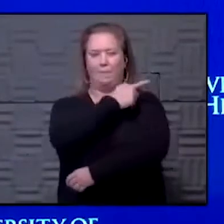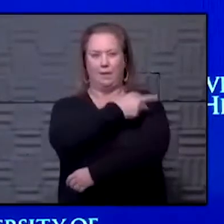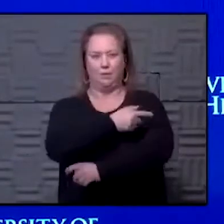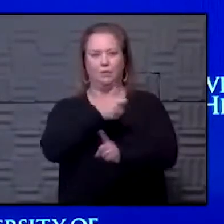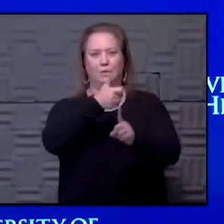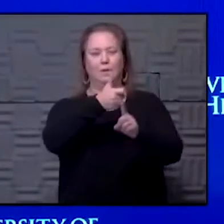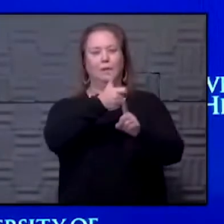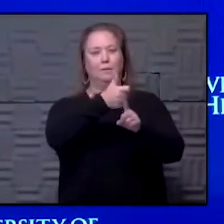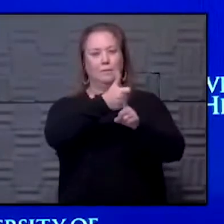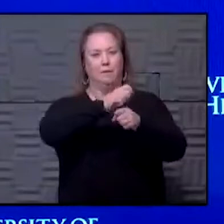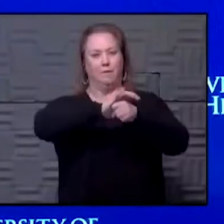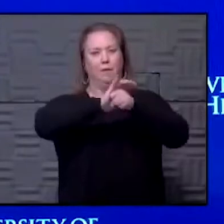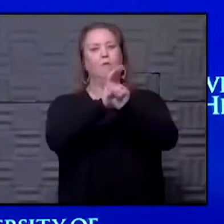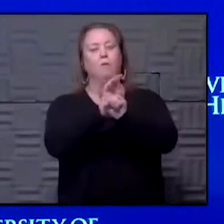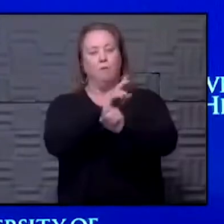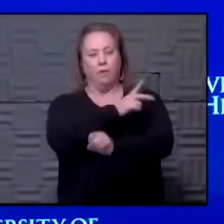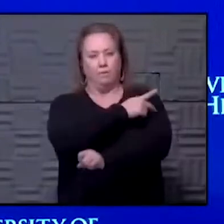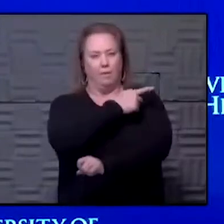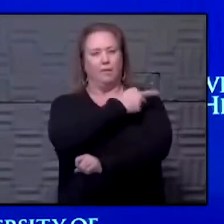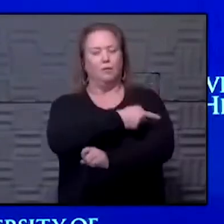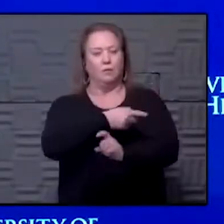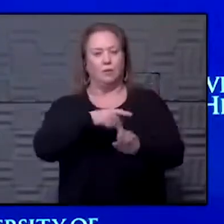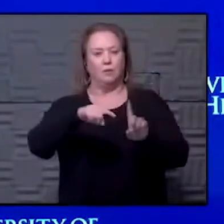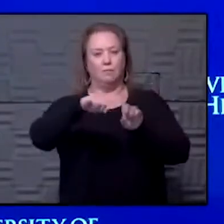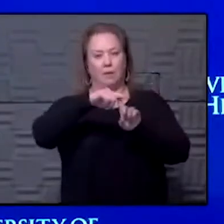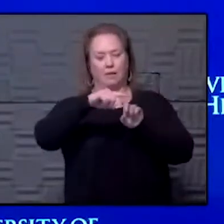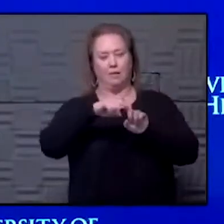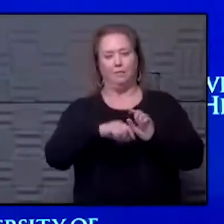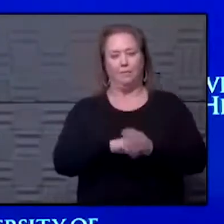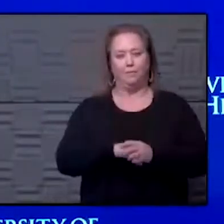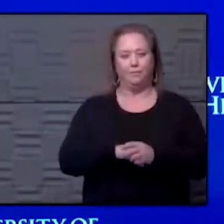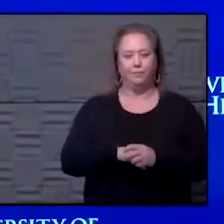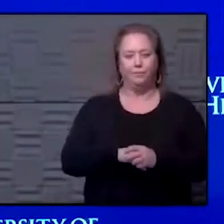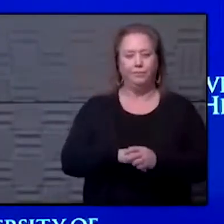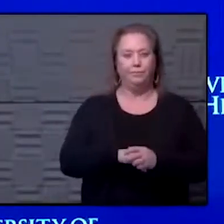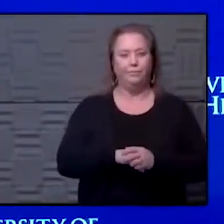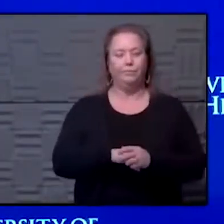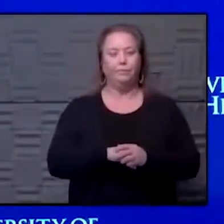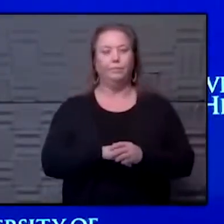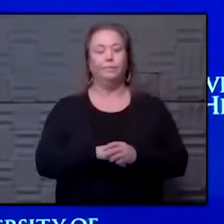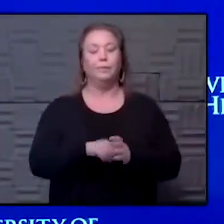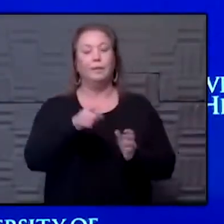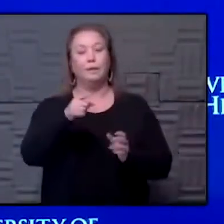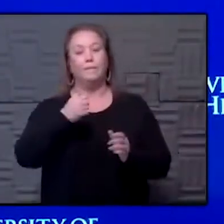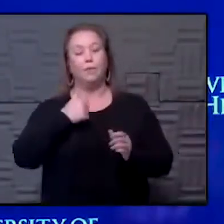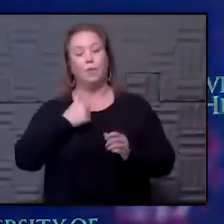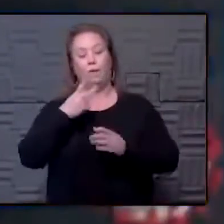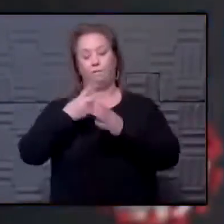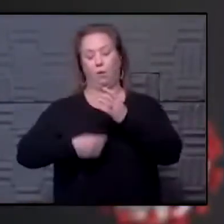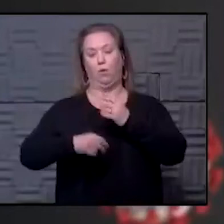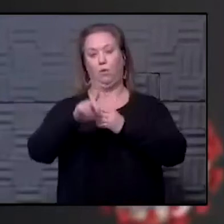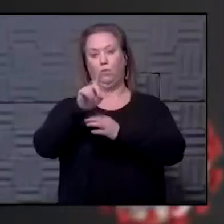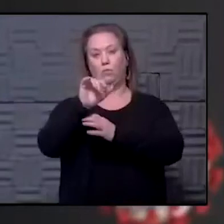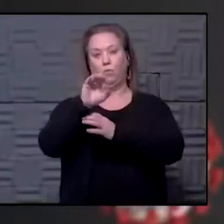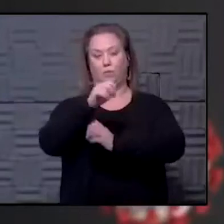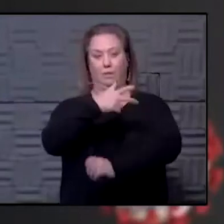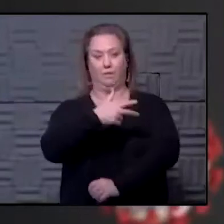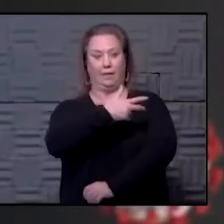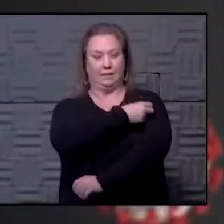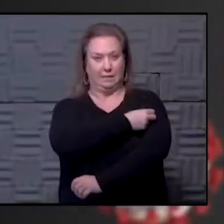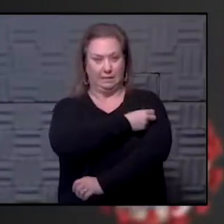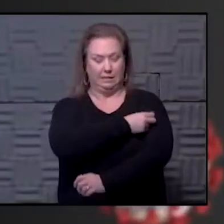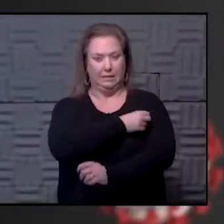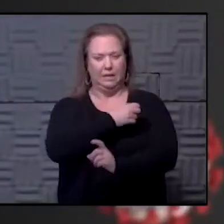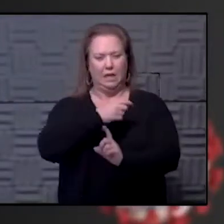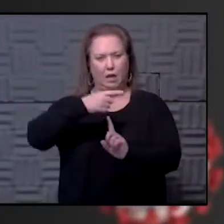out to be COVID positive, and they all 3 did well. So it's a funny world out there. All right, question 5. If you have both doses of the vaccine and